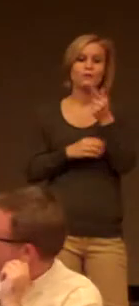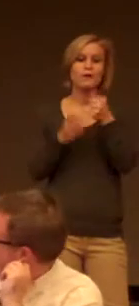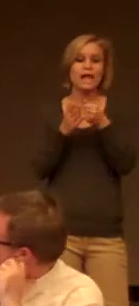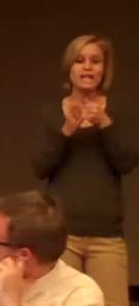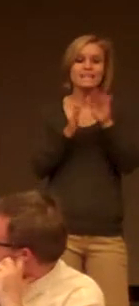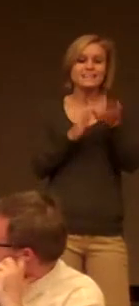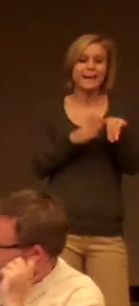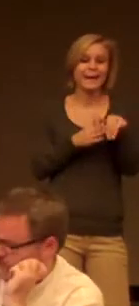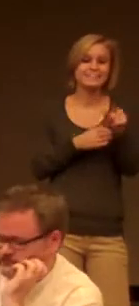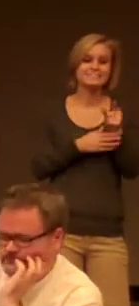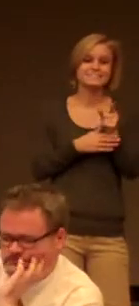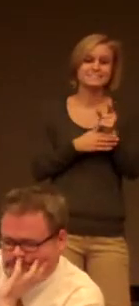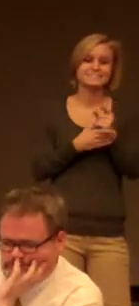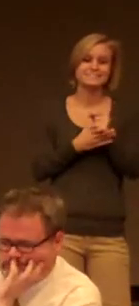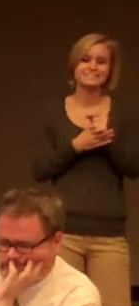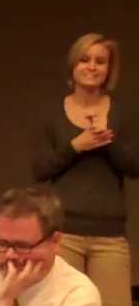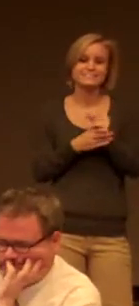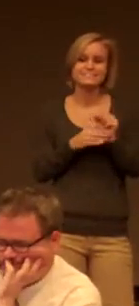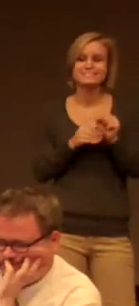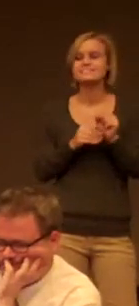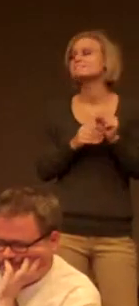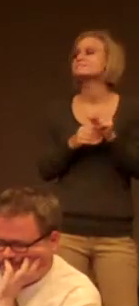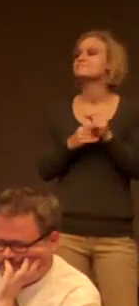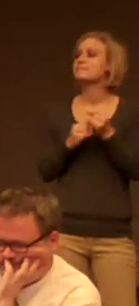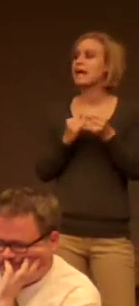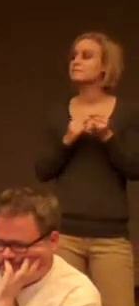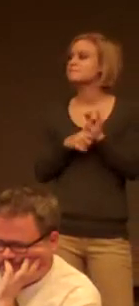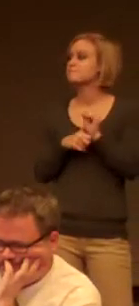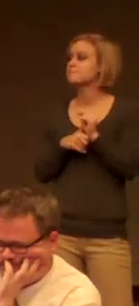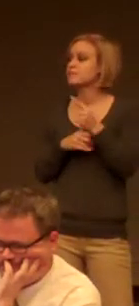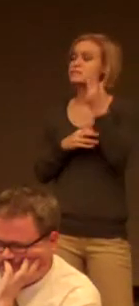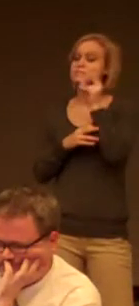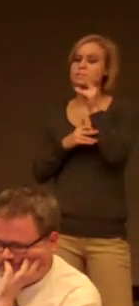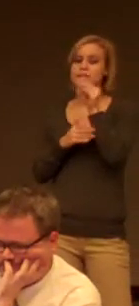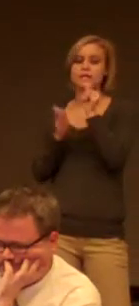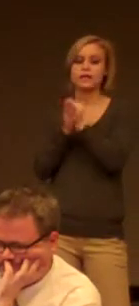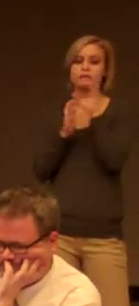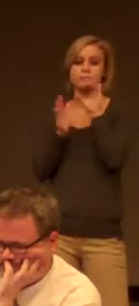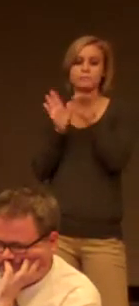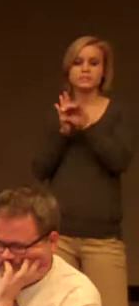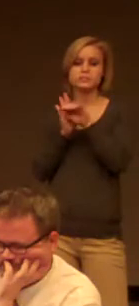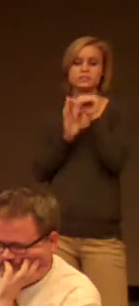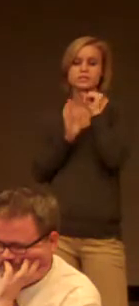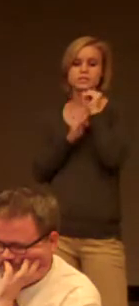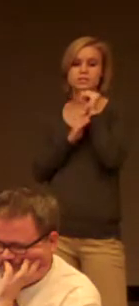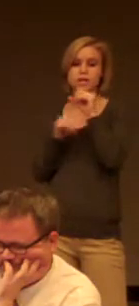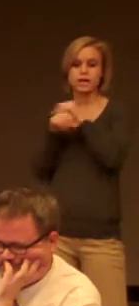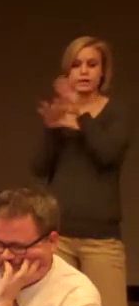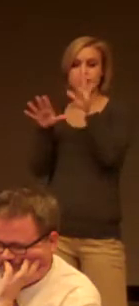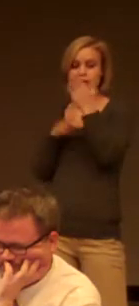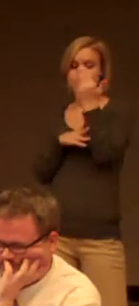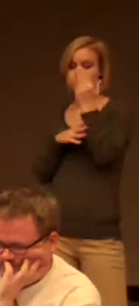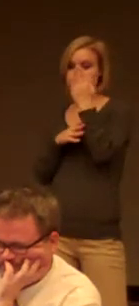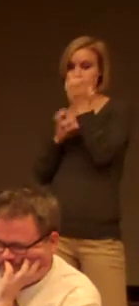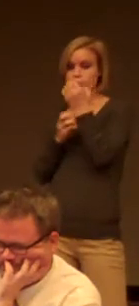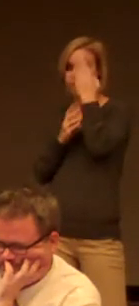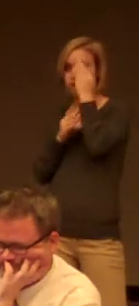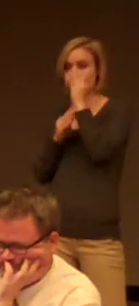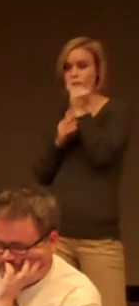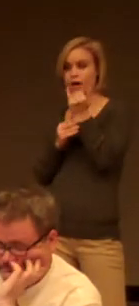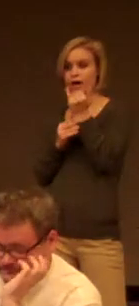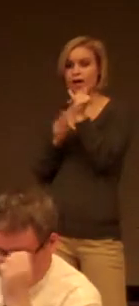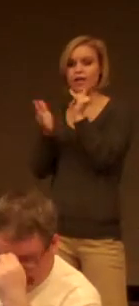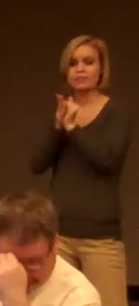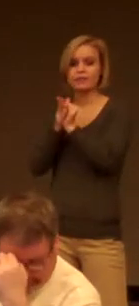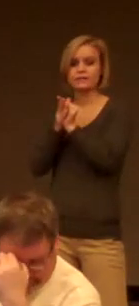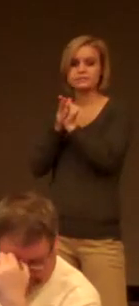You notice this looks like the picture is not clear. You know why? That's the smoke.